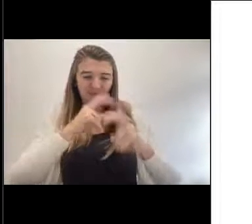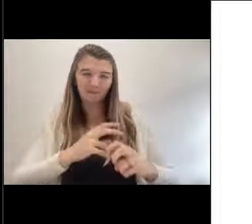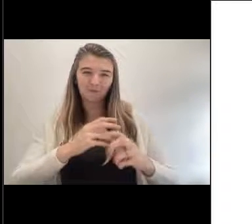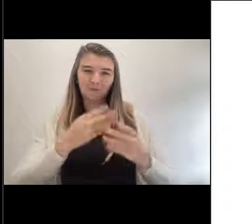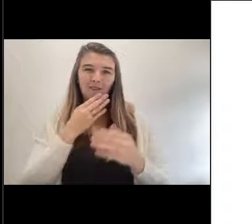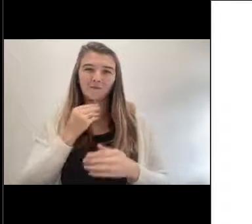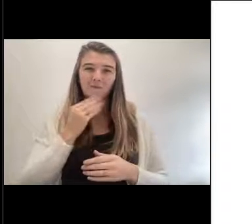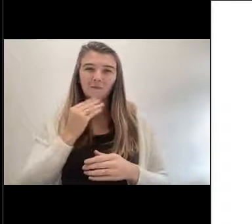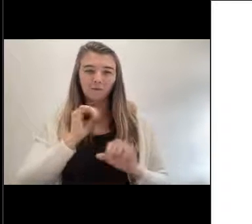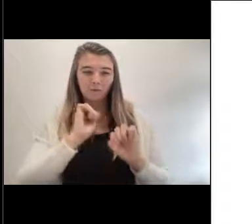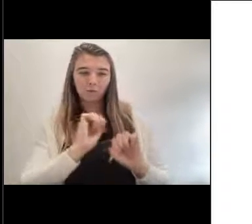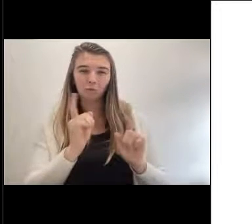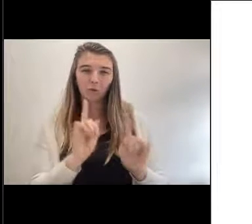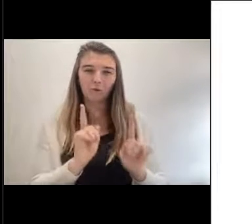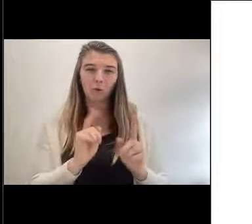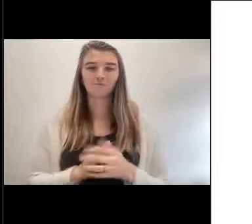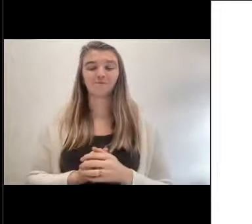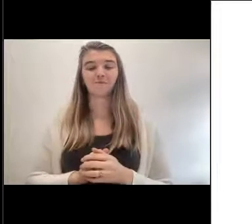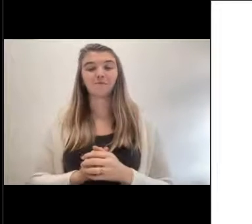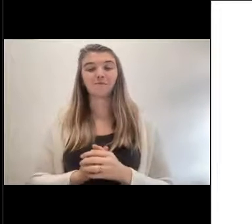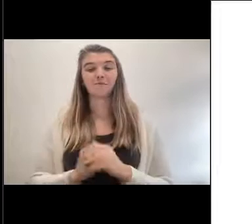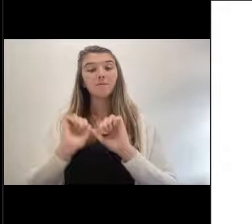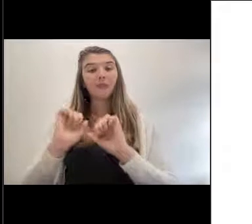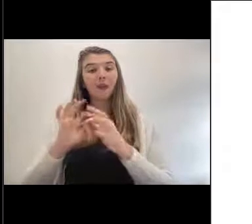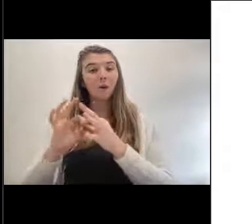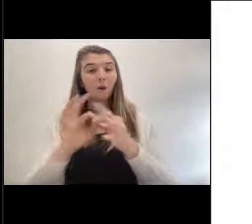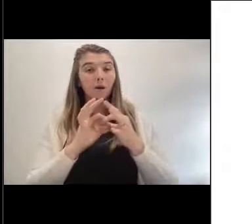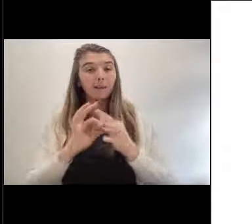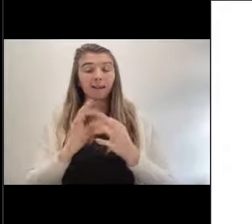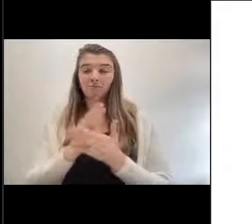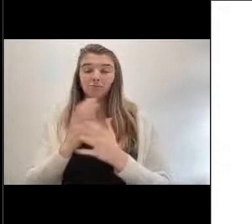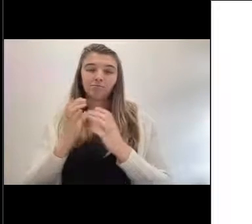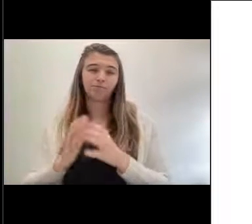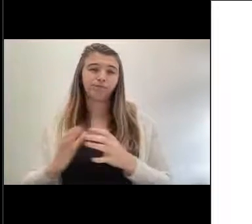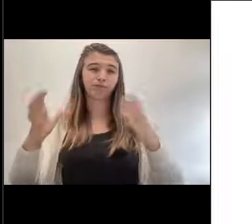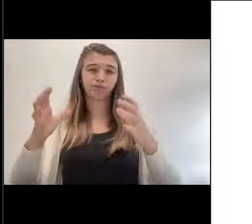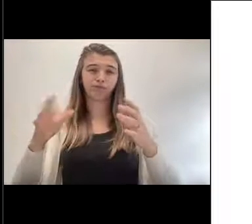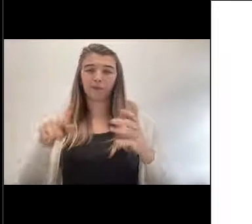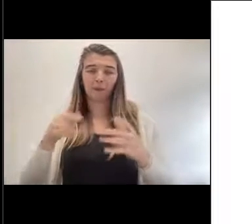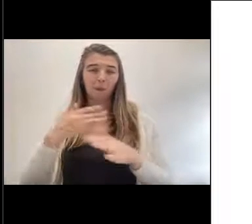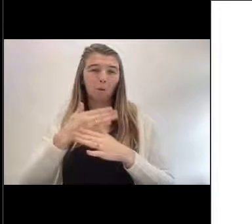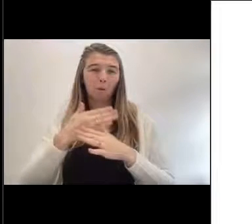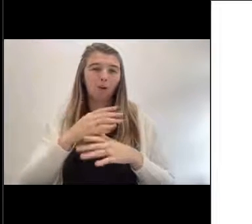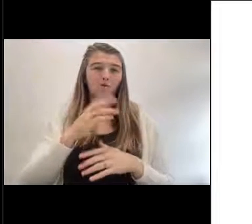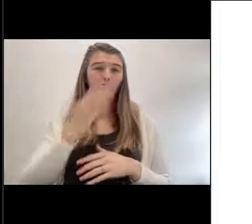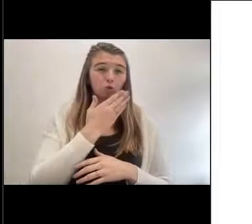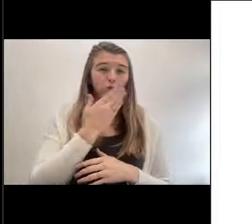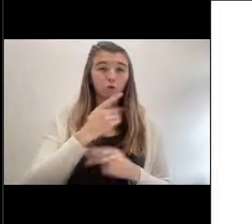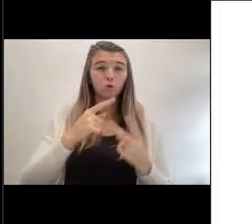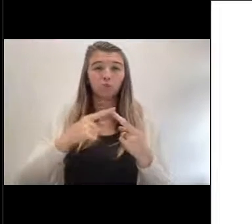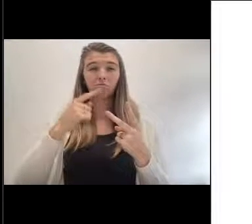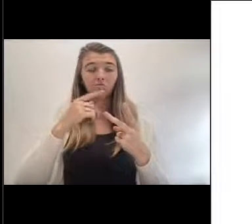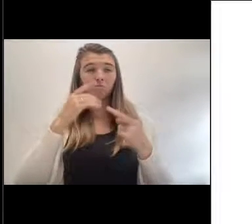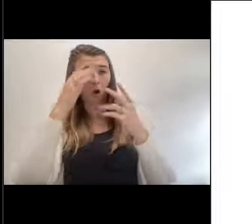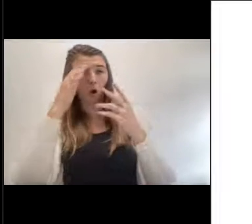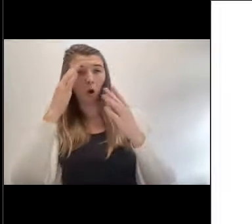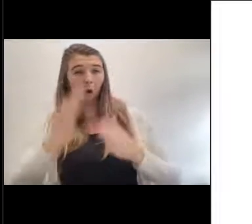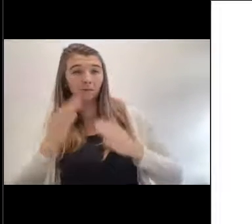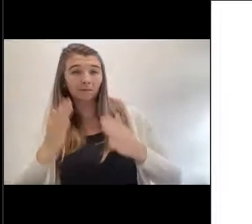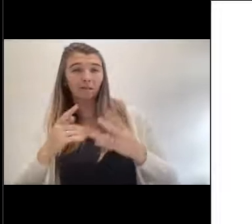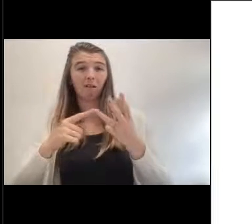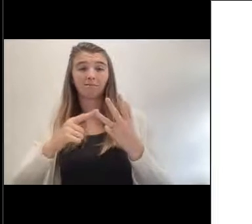membership based in universities, industry, hospitals, research institutes and schools. So today we're thinking about plastic